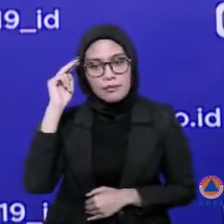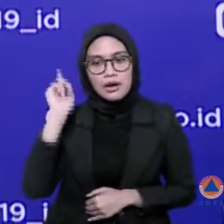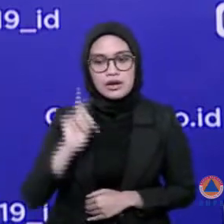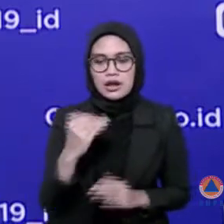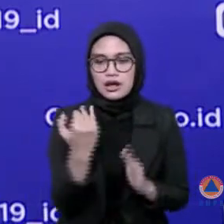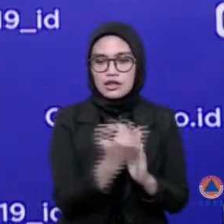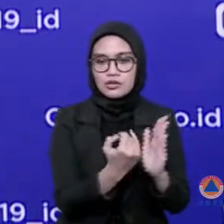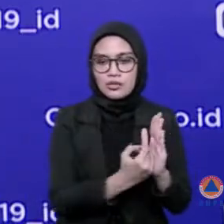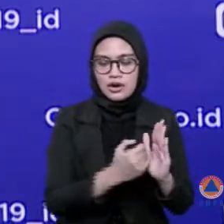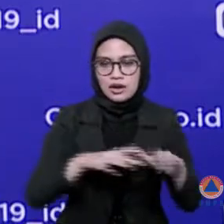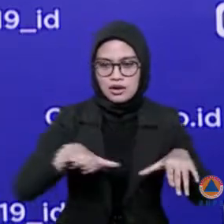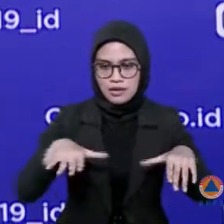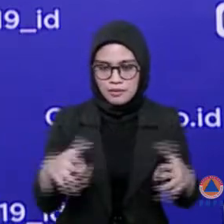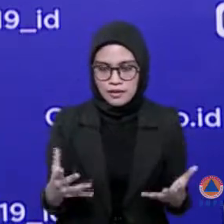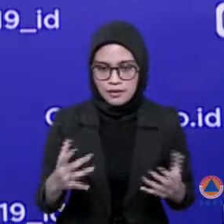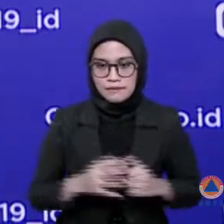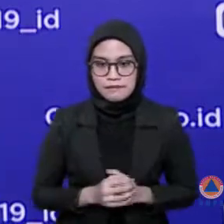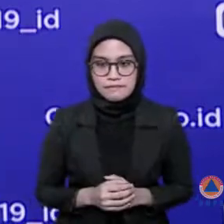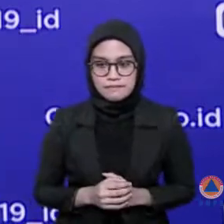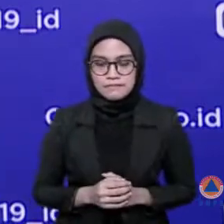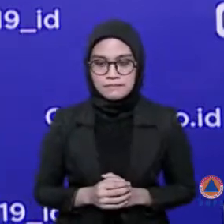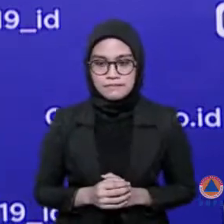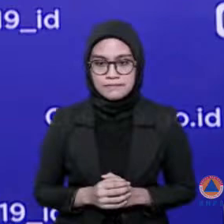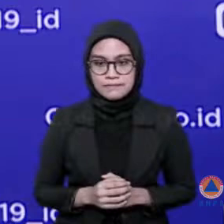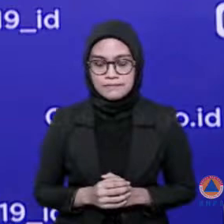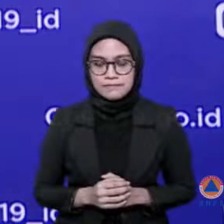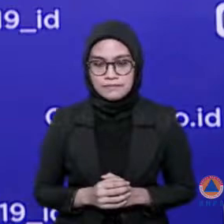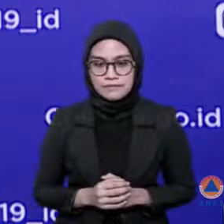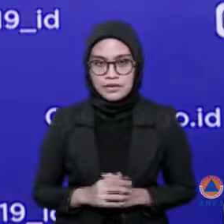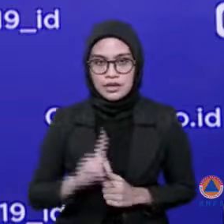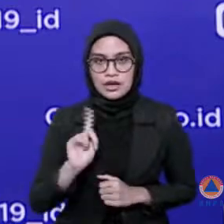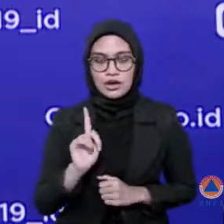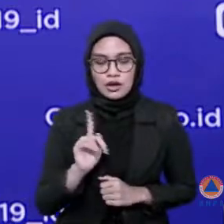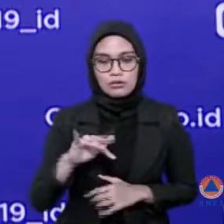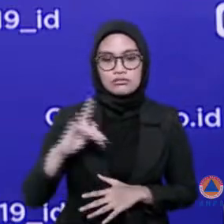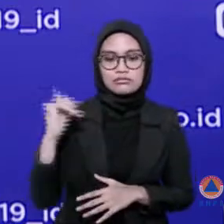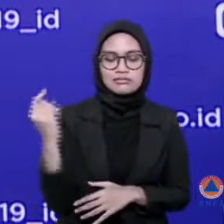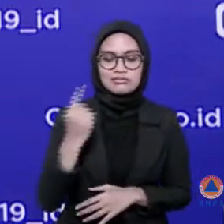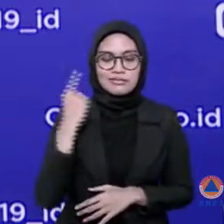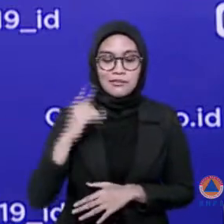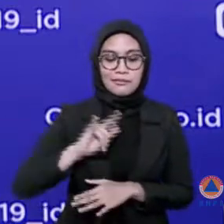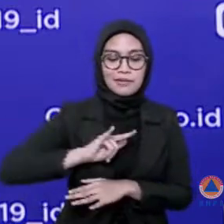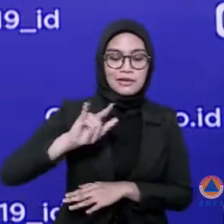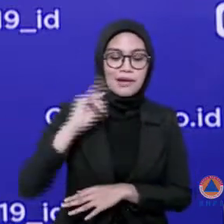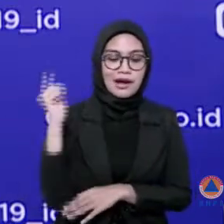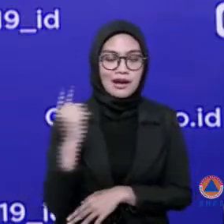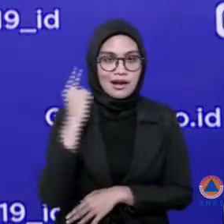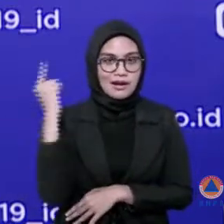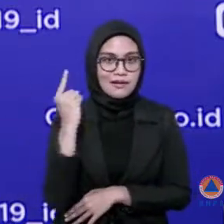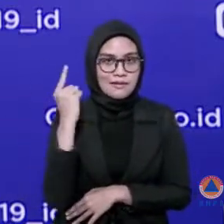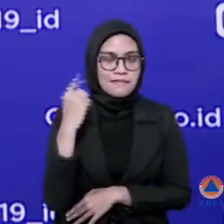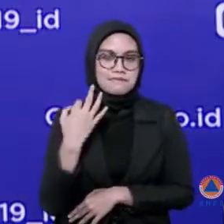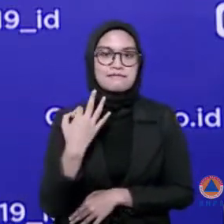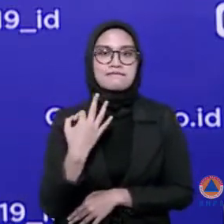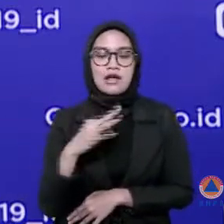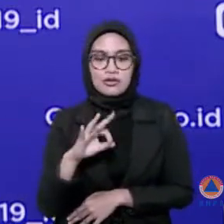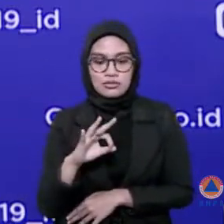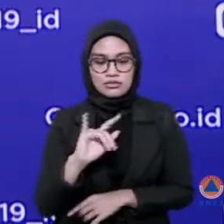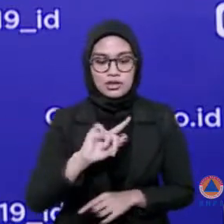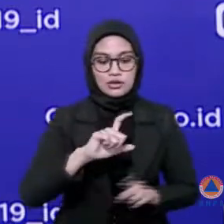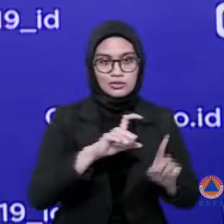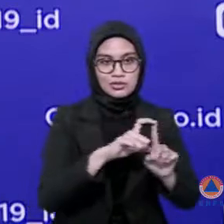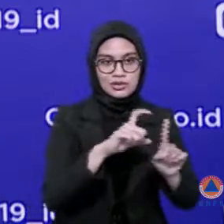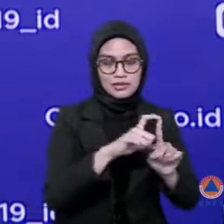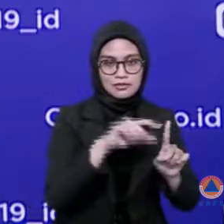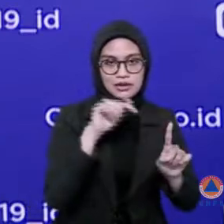Authorities updated the rules for international flight entering its territory. And as of December